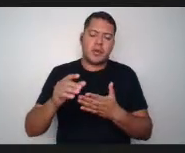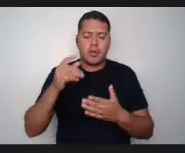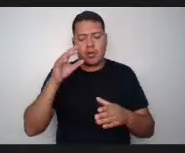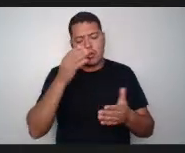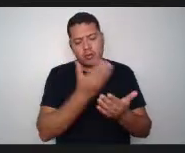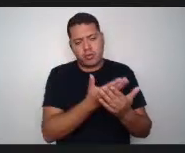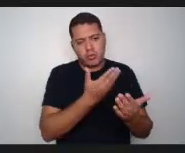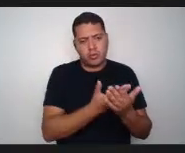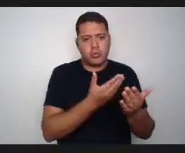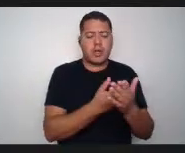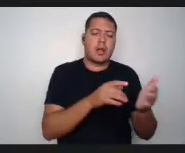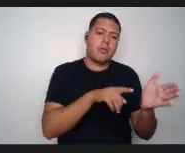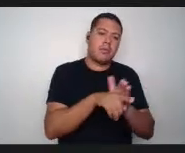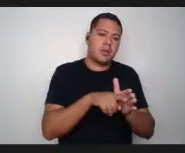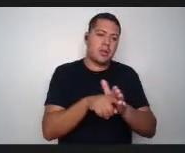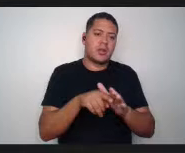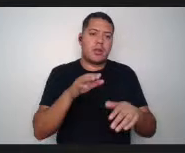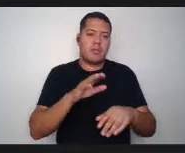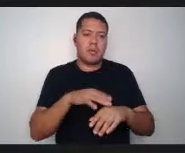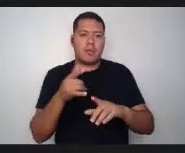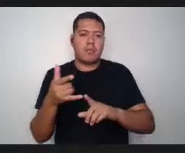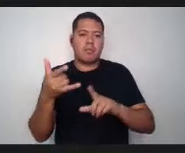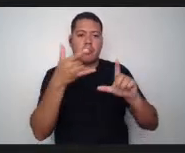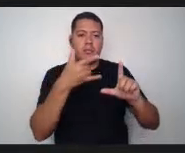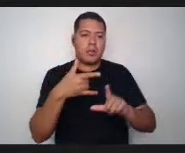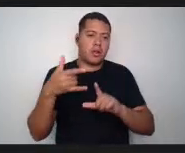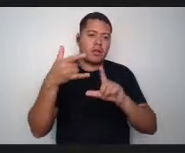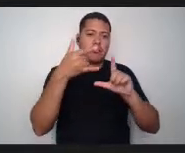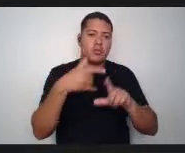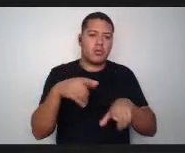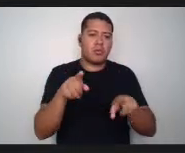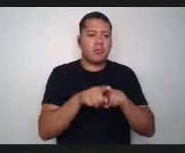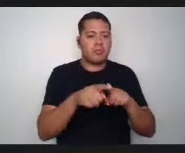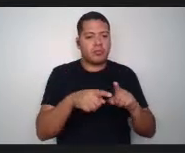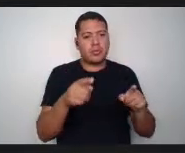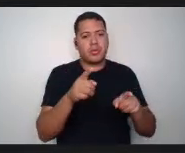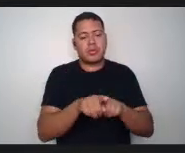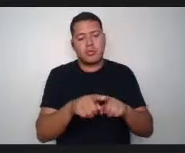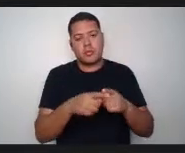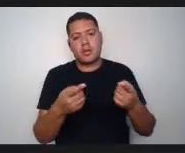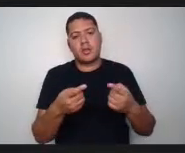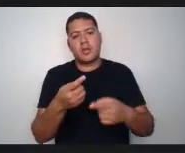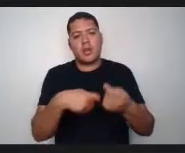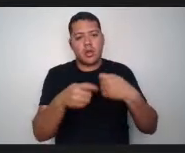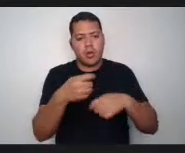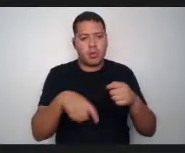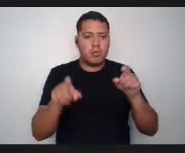we started investing more and more in the